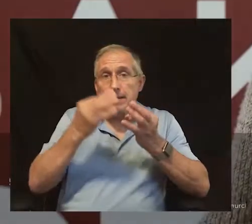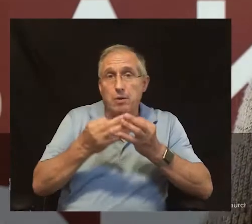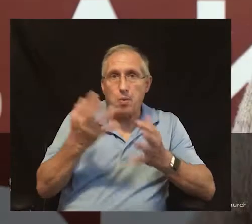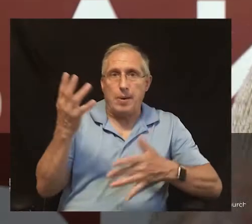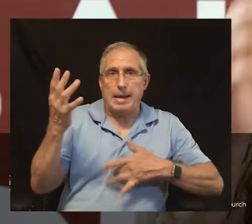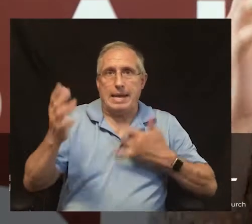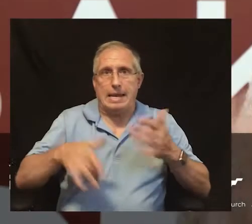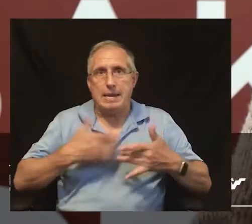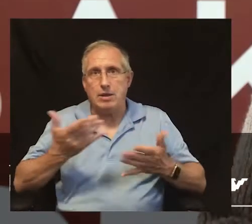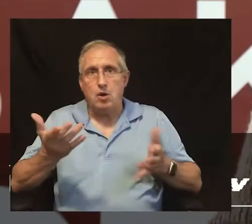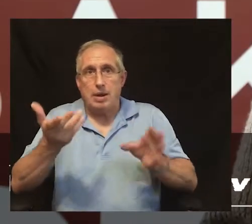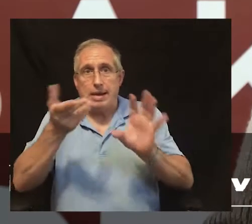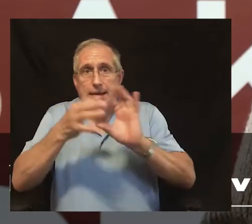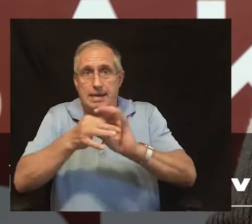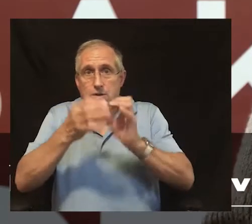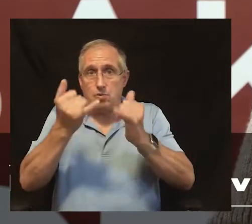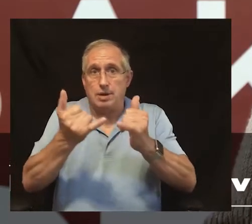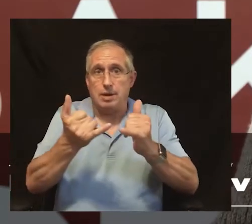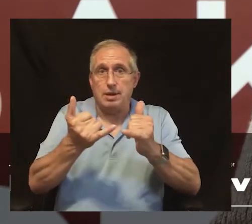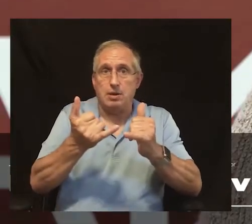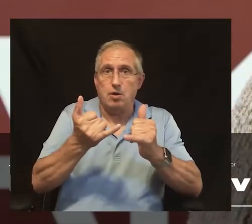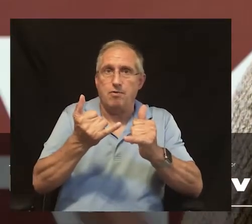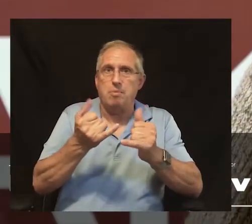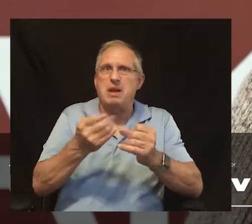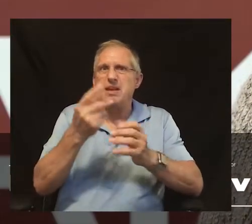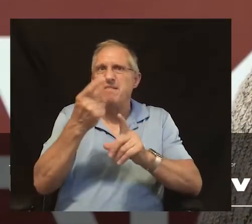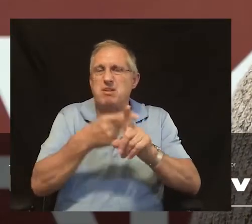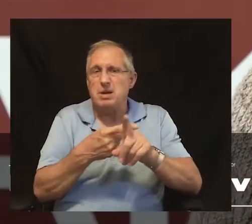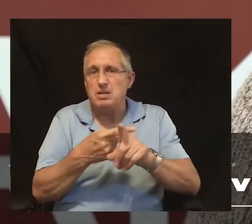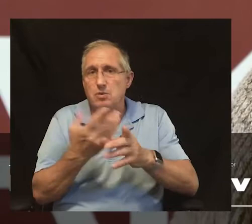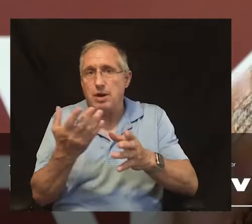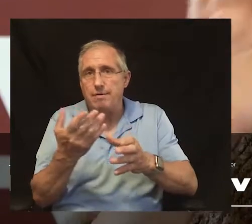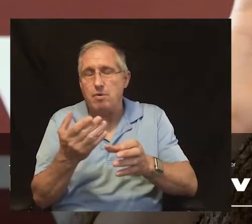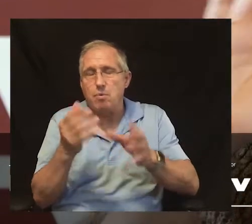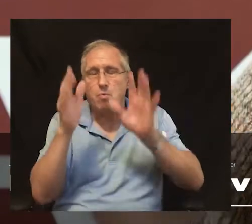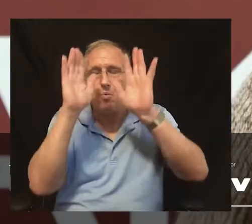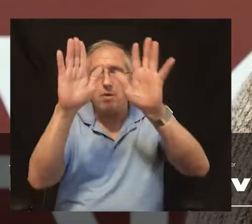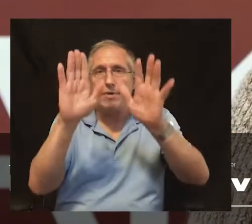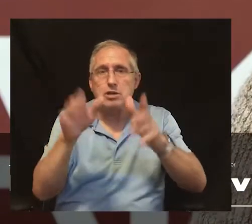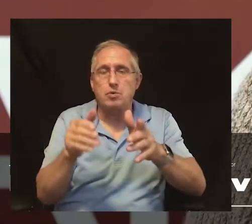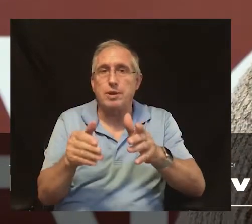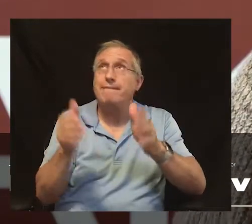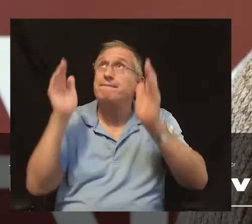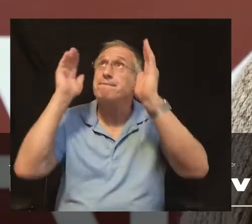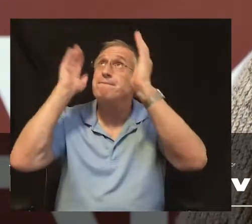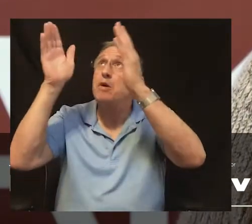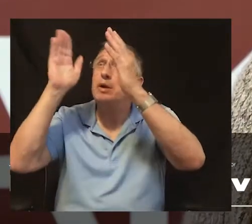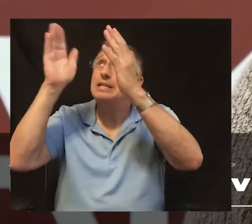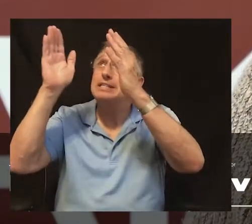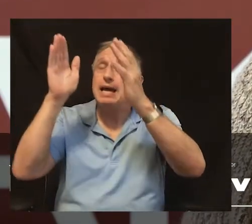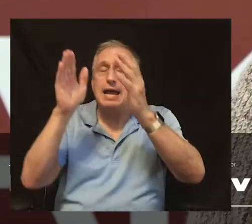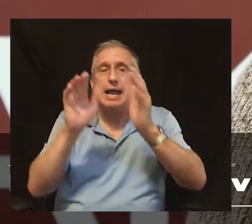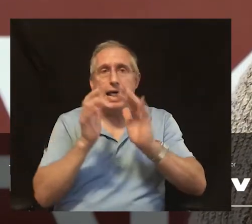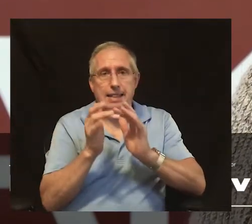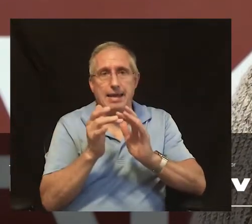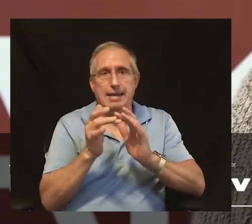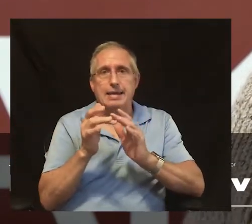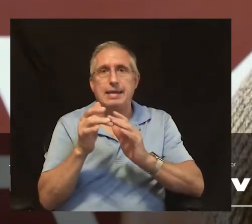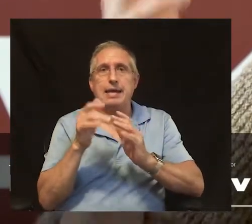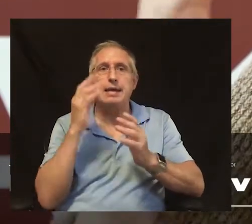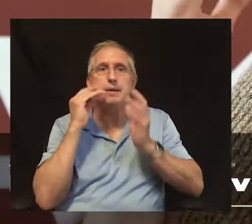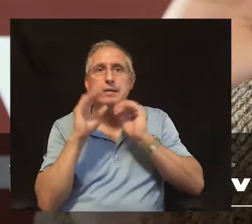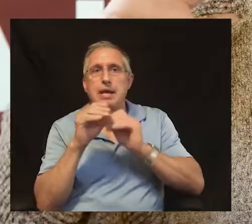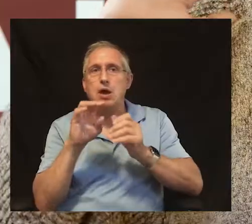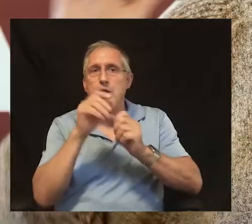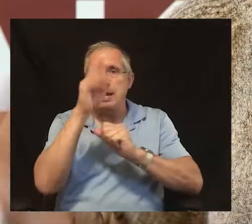Pure Heart family, we are so glad you are connecting with us today. Over the last few months, it has been awesome as we have leaned into our online experience